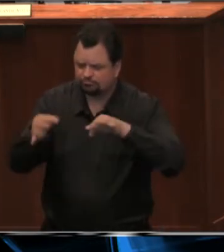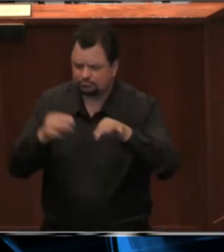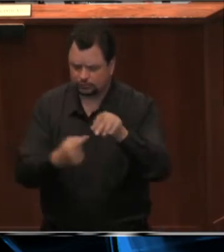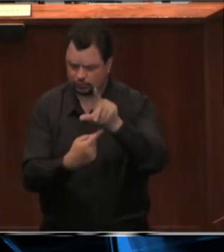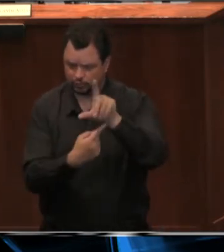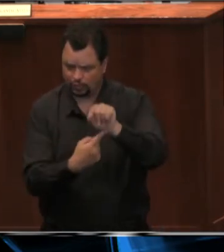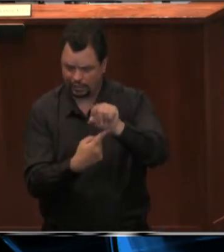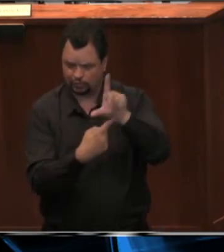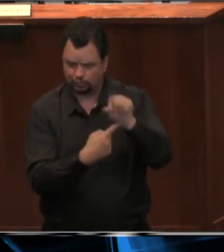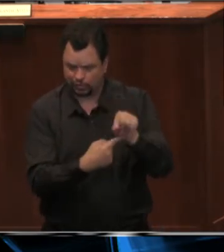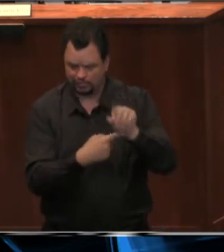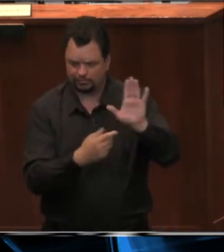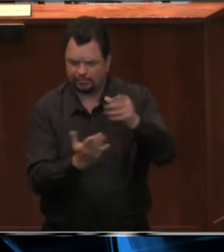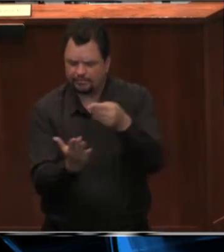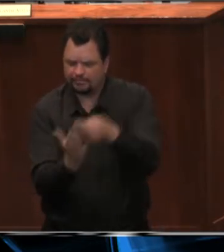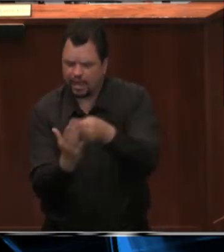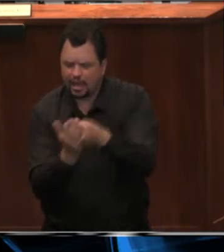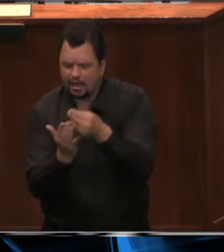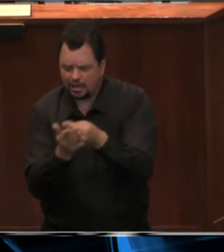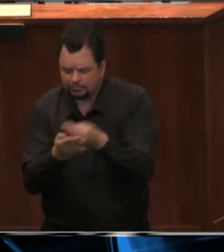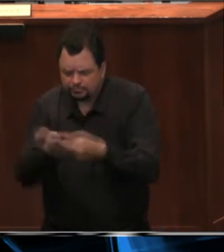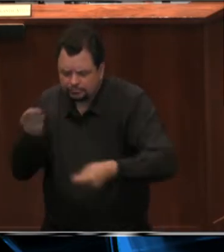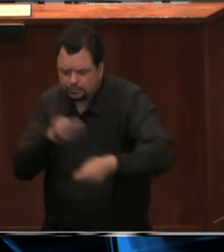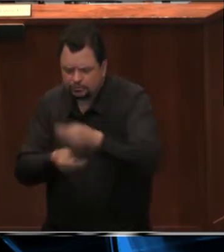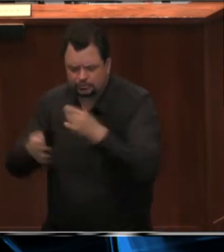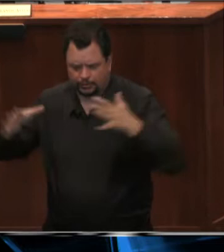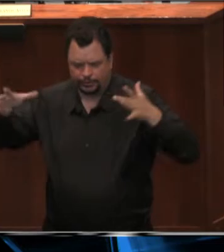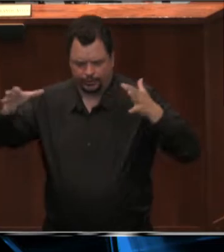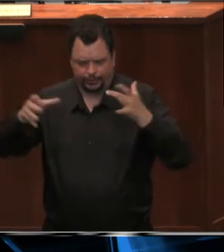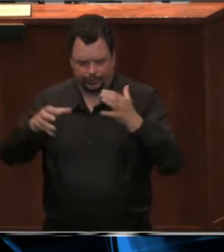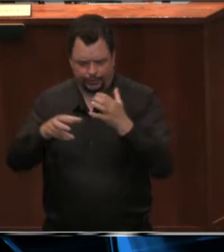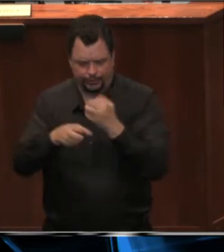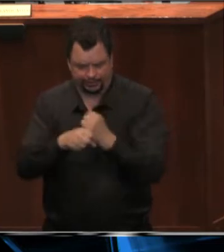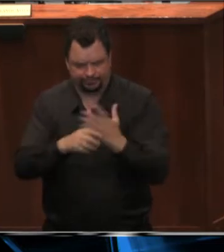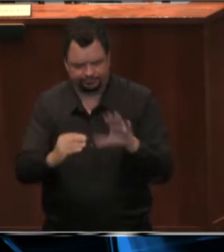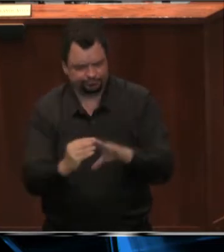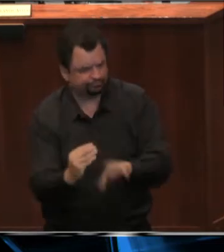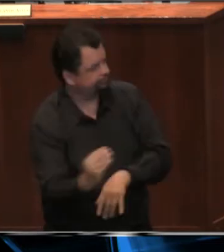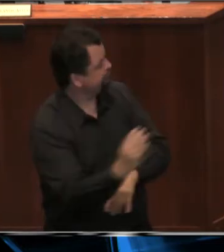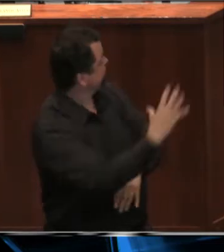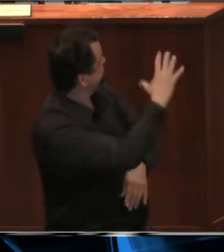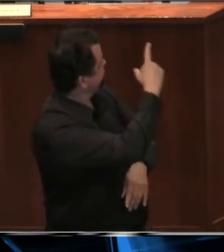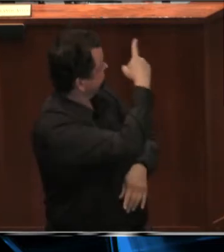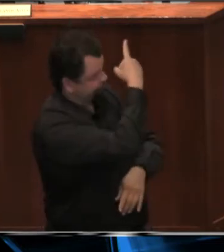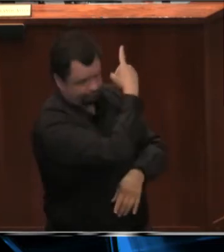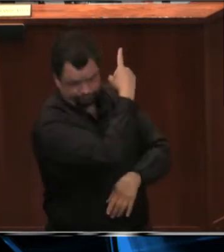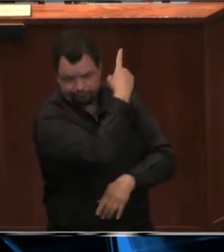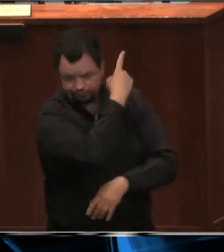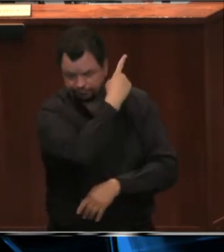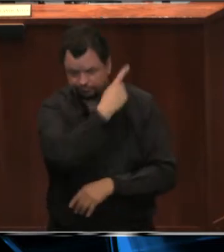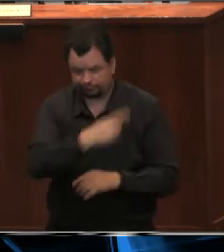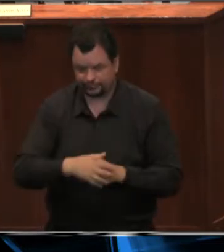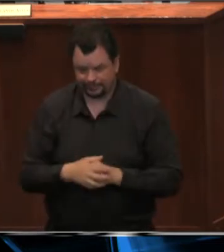summary. We have a slide. There we go. Yeah, okay, thank you. Oh, that's tiny, sorry.